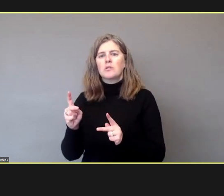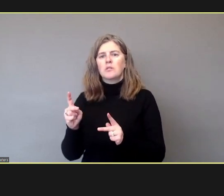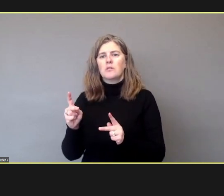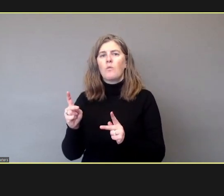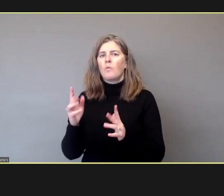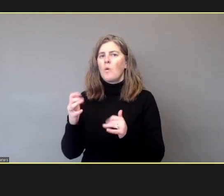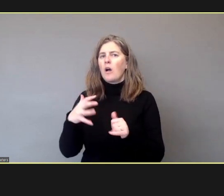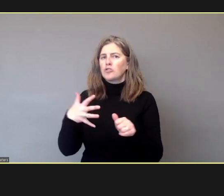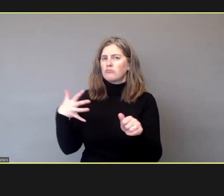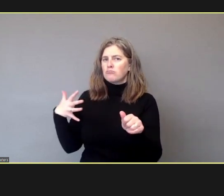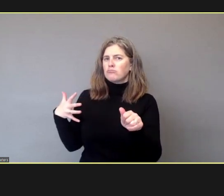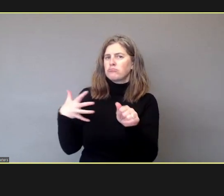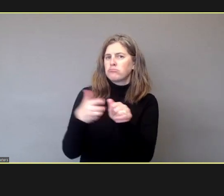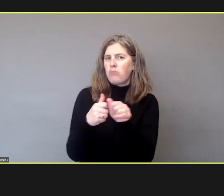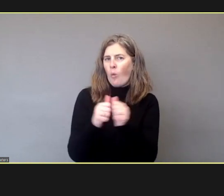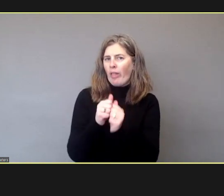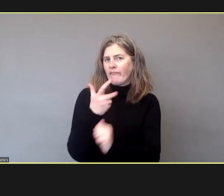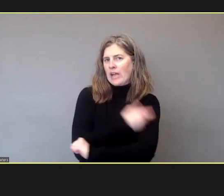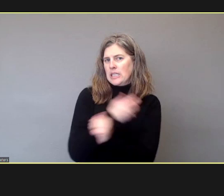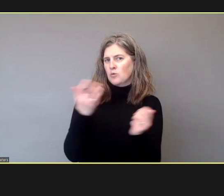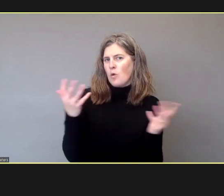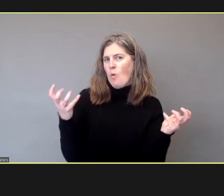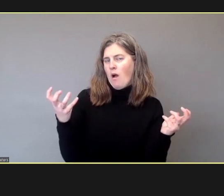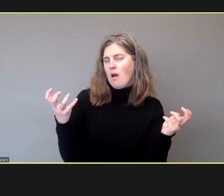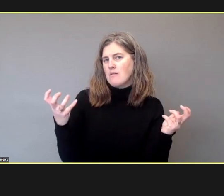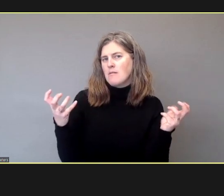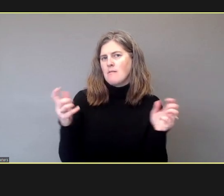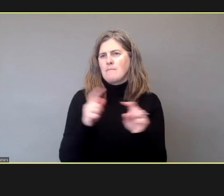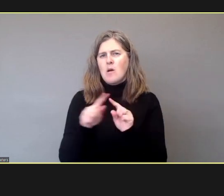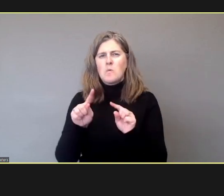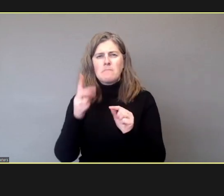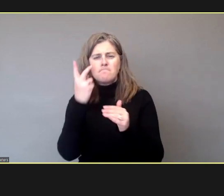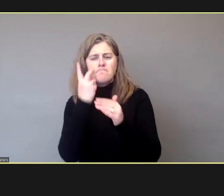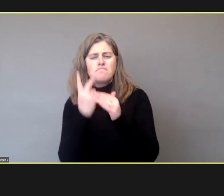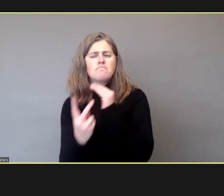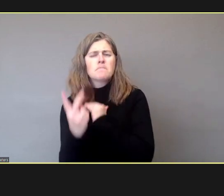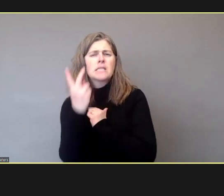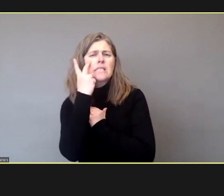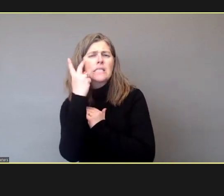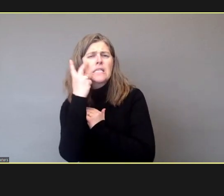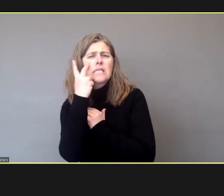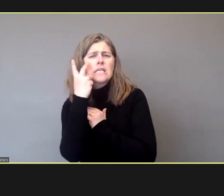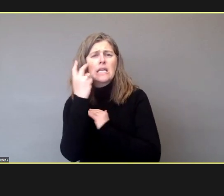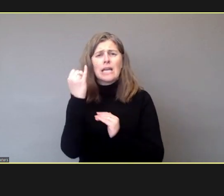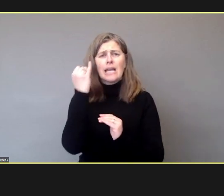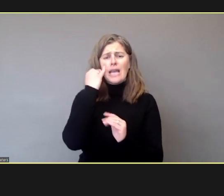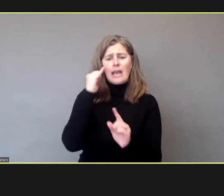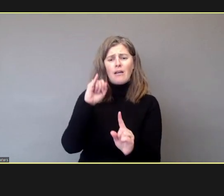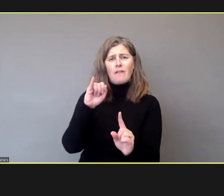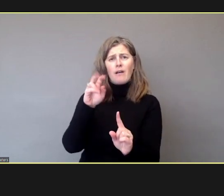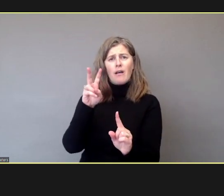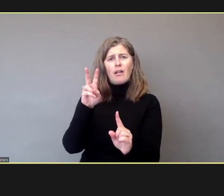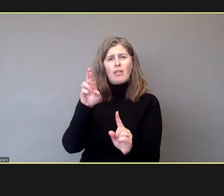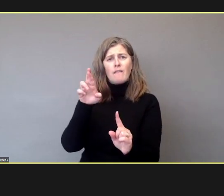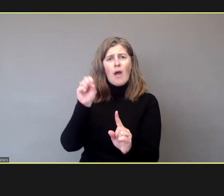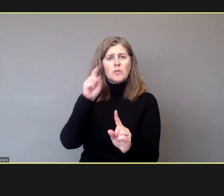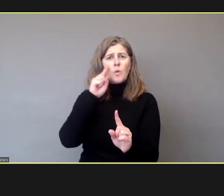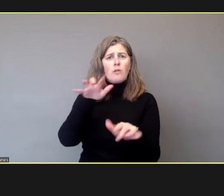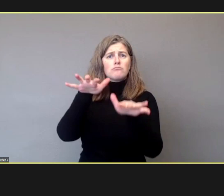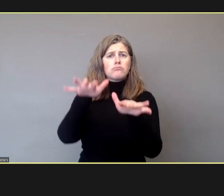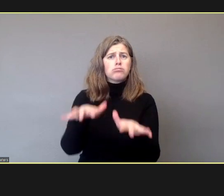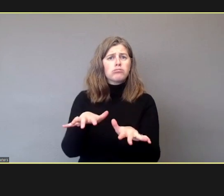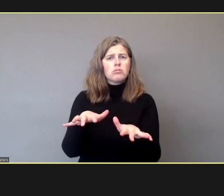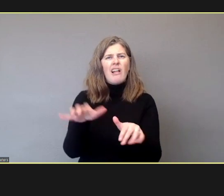date. And I think the question will be, does this virus ever settle into a winter